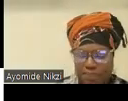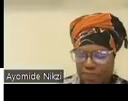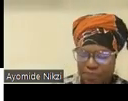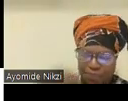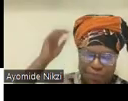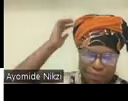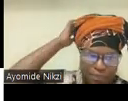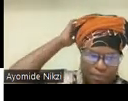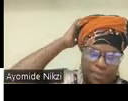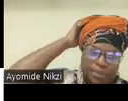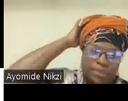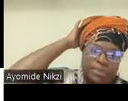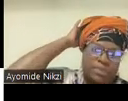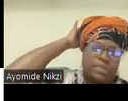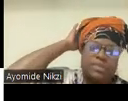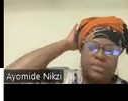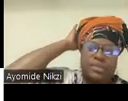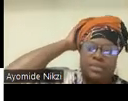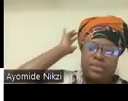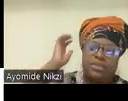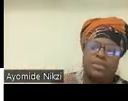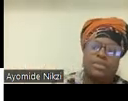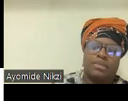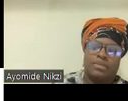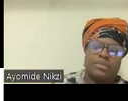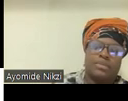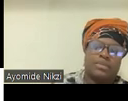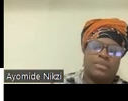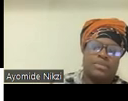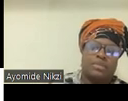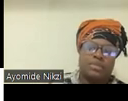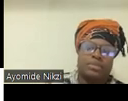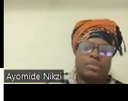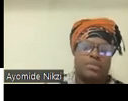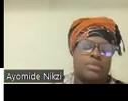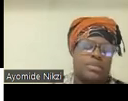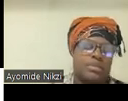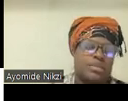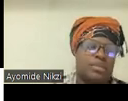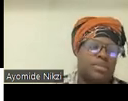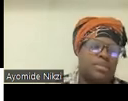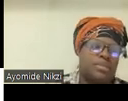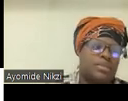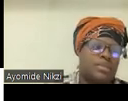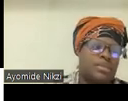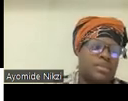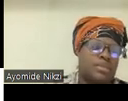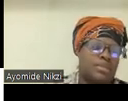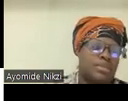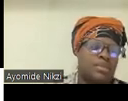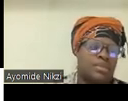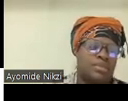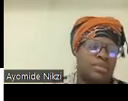adjudicated. Stages of complaint handling. Member biographies. Agency